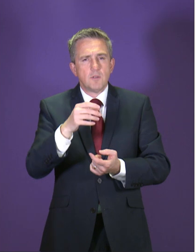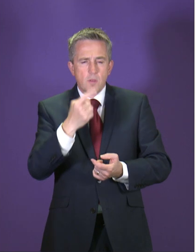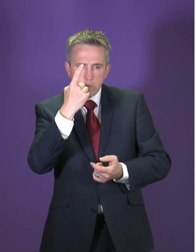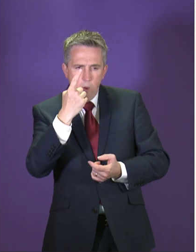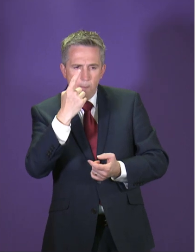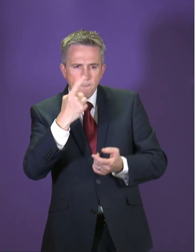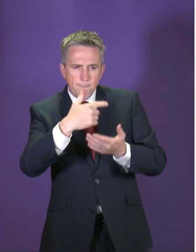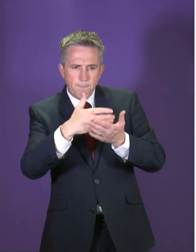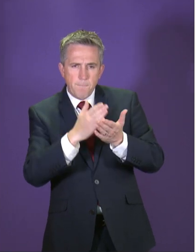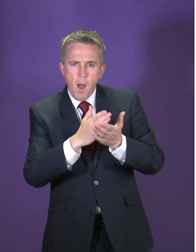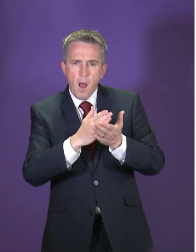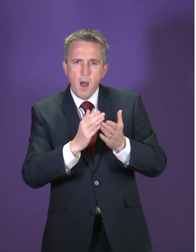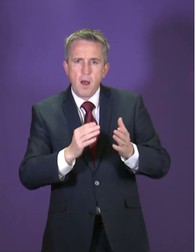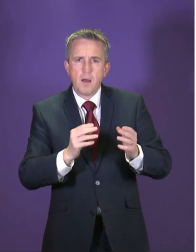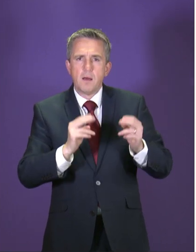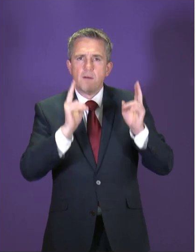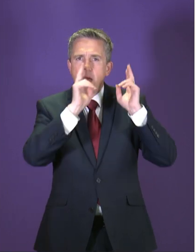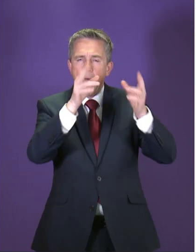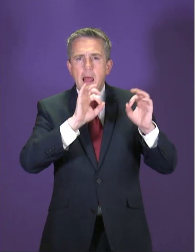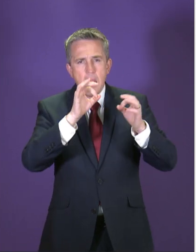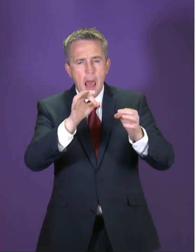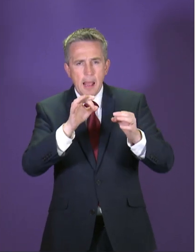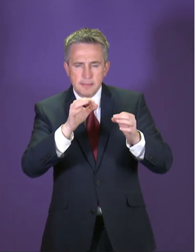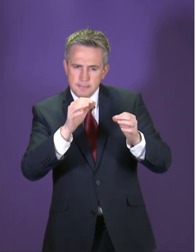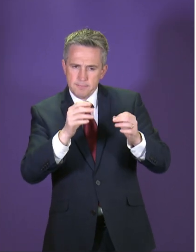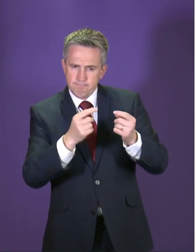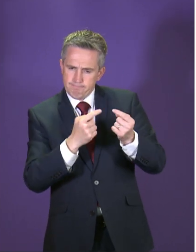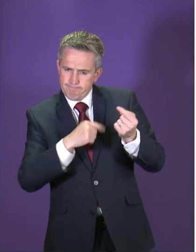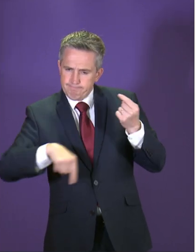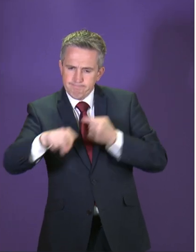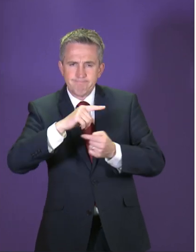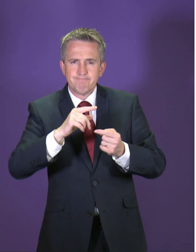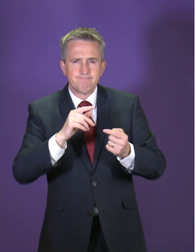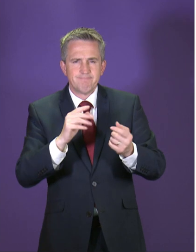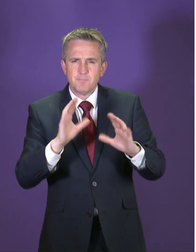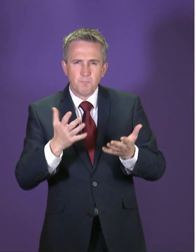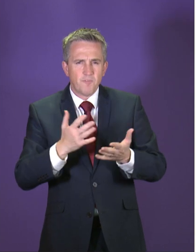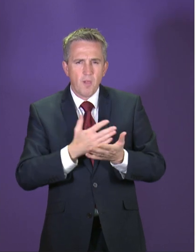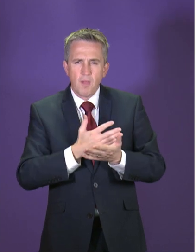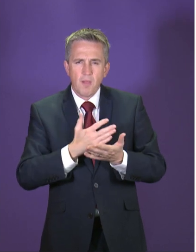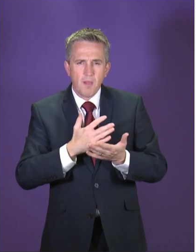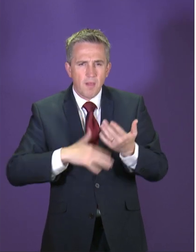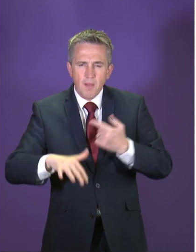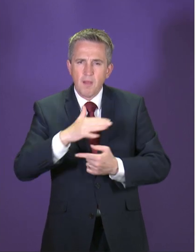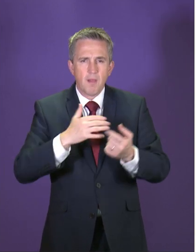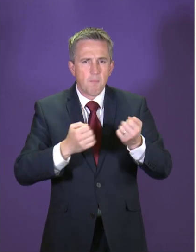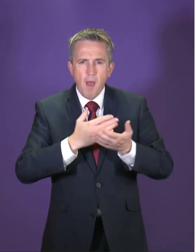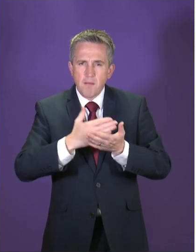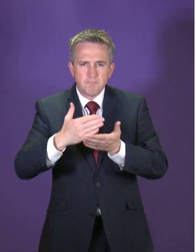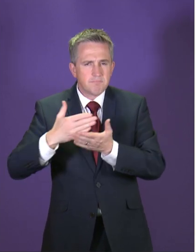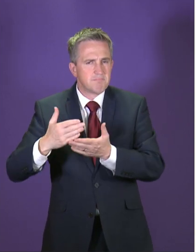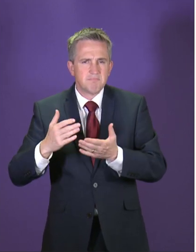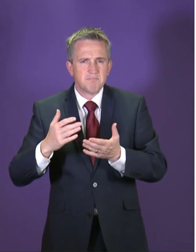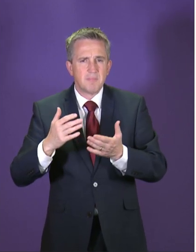of empty parking lots. The land was totally devalued. The property